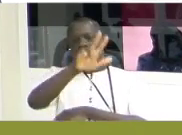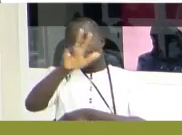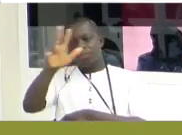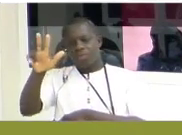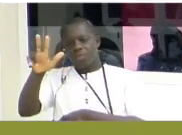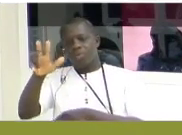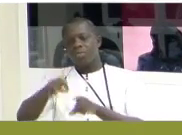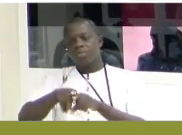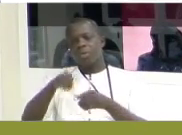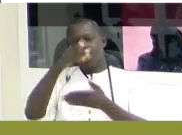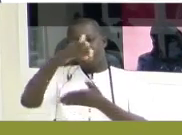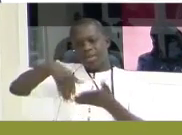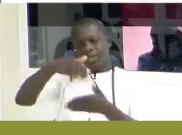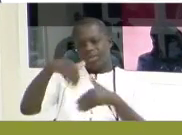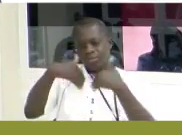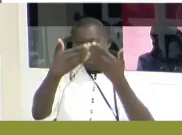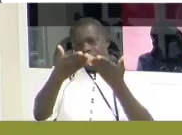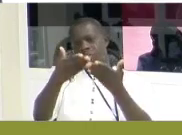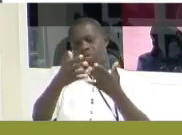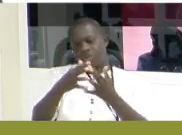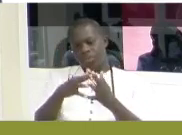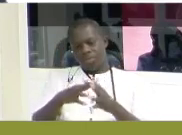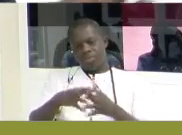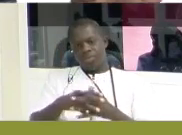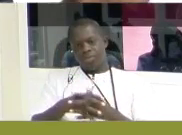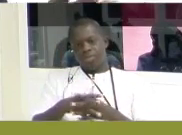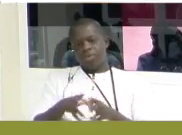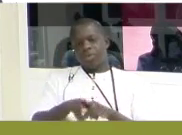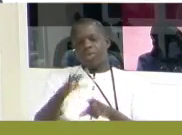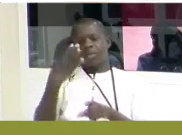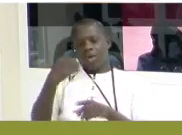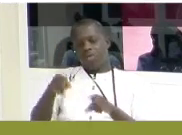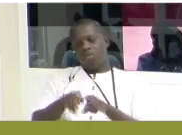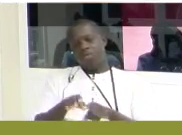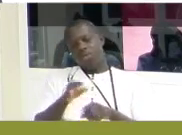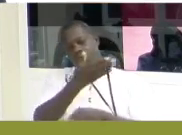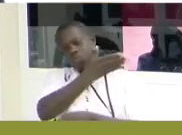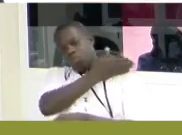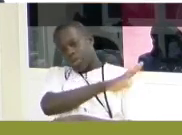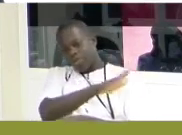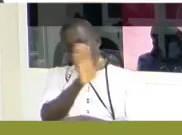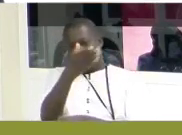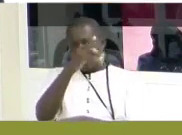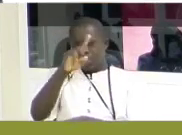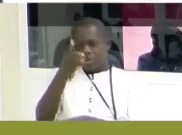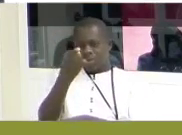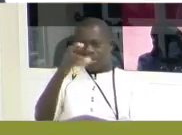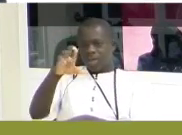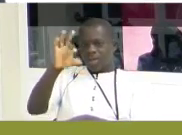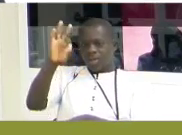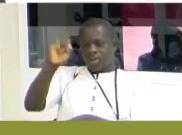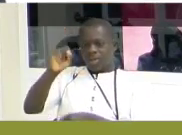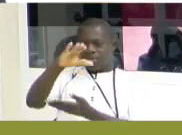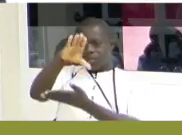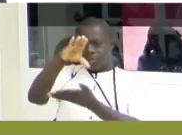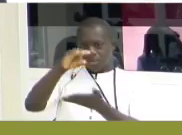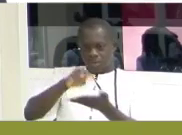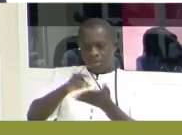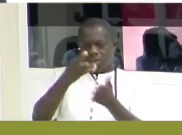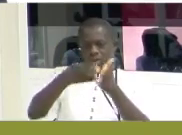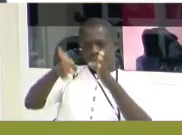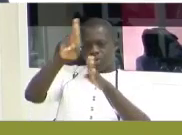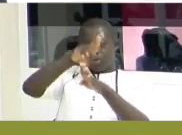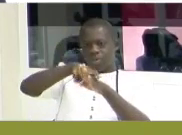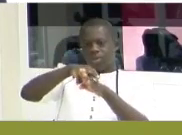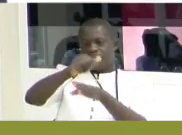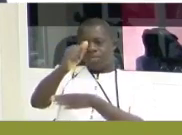Jahumpasise gave me the website address. Then that's how we parted ways. I went to GRTS, collected the reporters, then back to the hospital